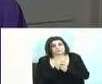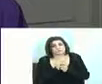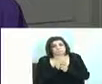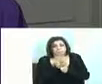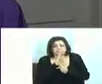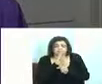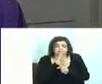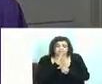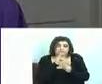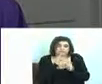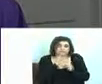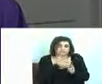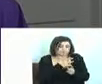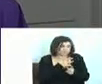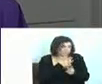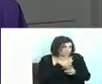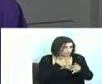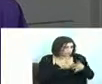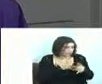Speak to our hearts